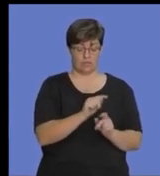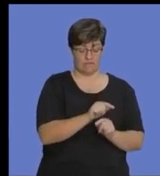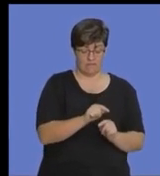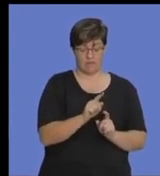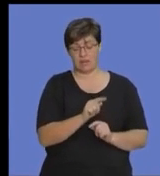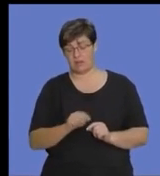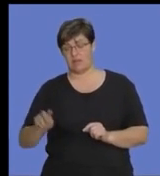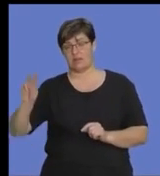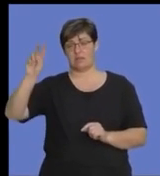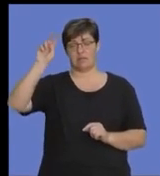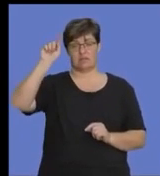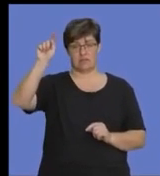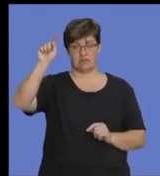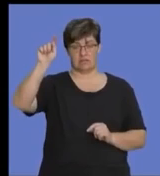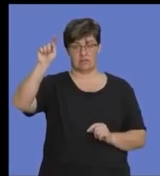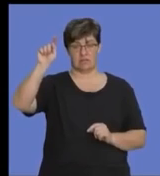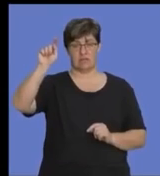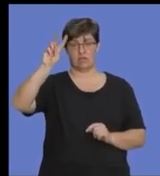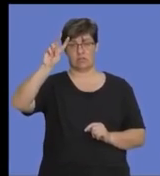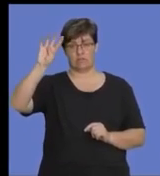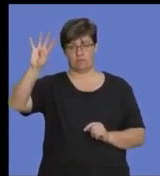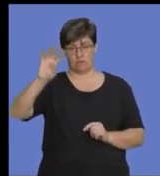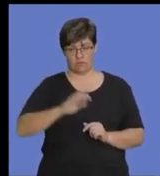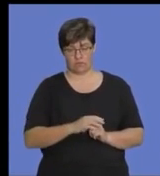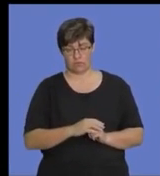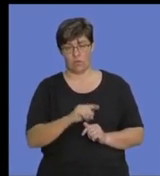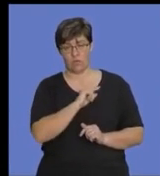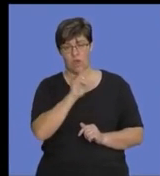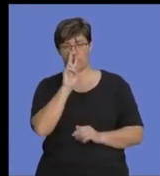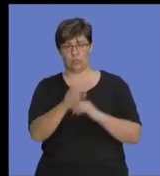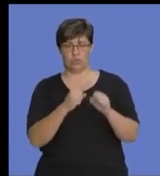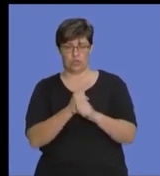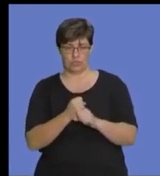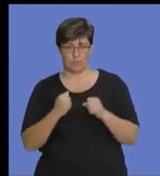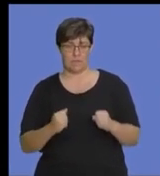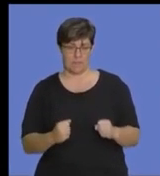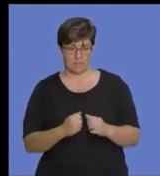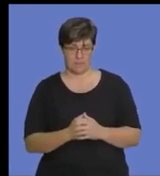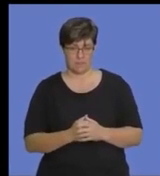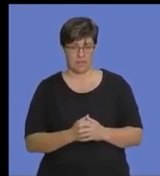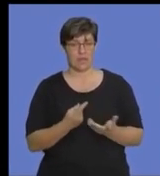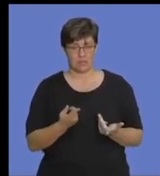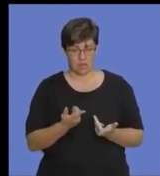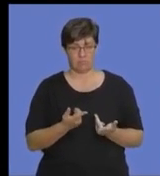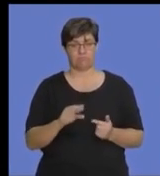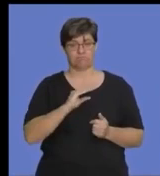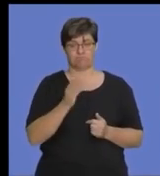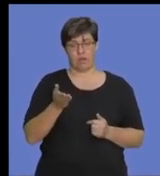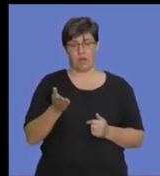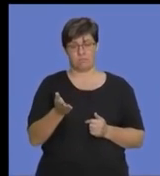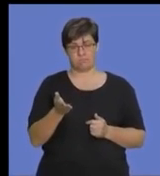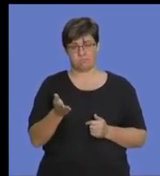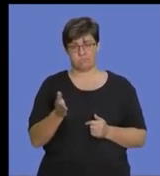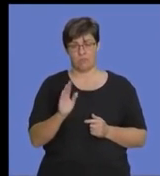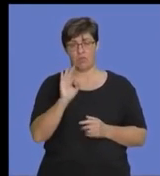0.03 divided by 12, and it was to the exponent of 24 because it's for 2 years. And that's how